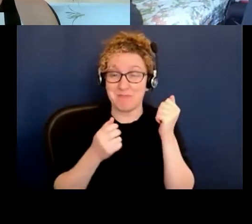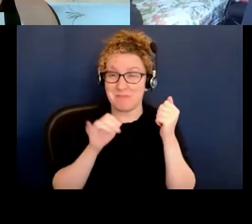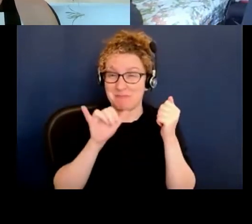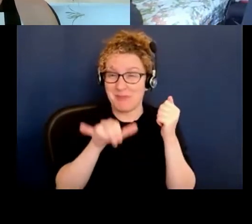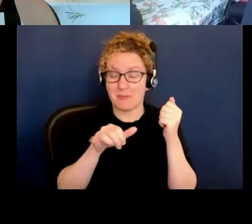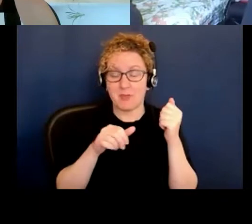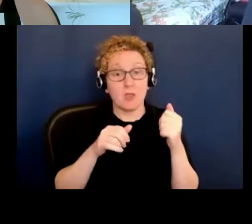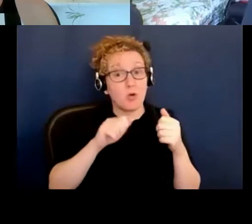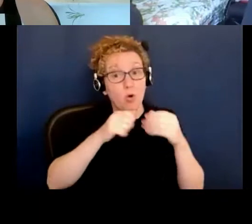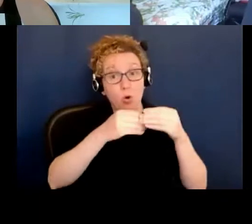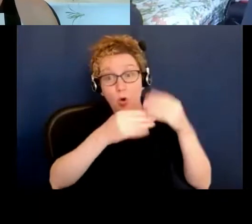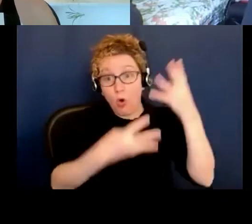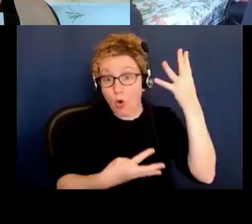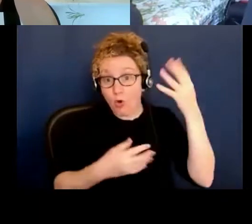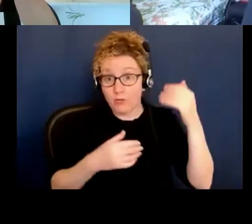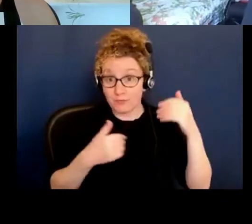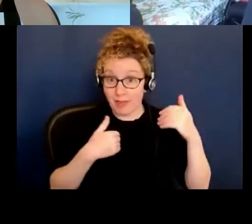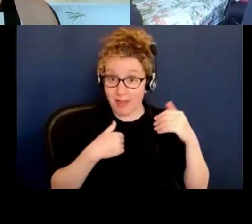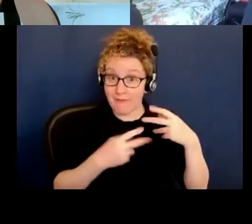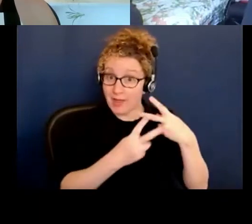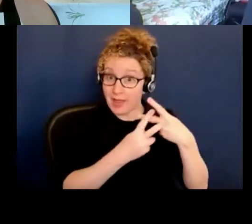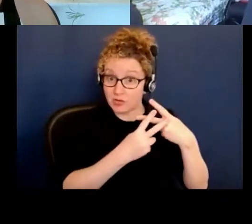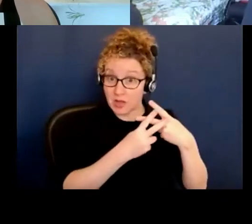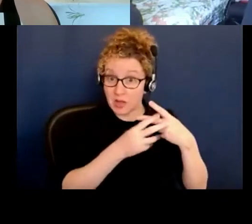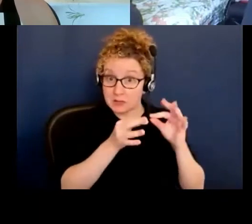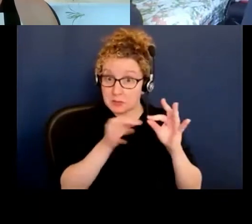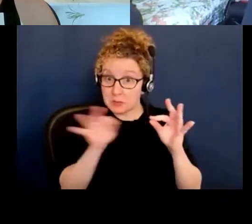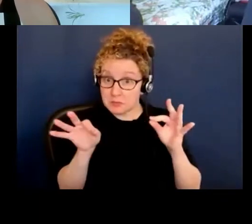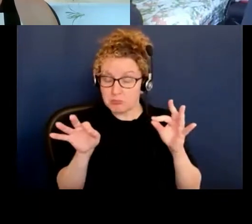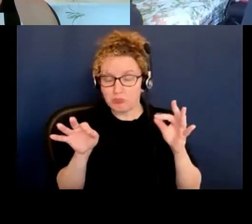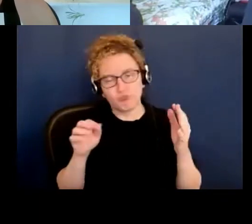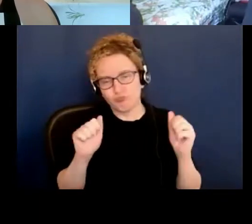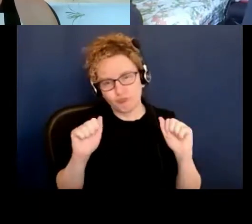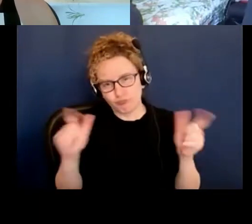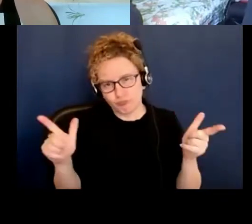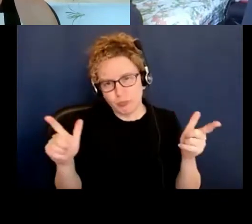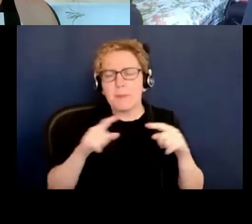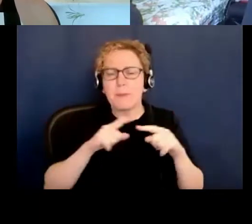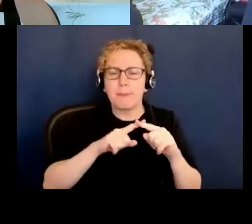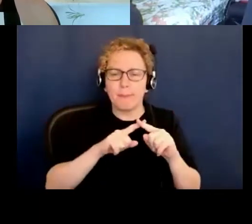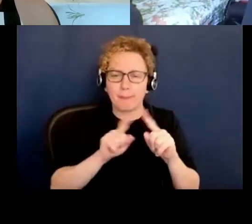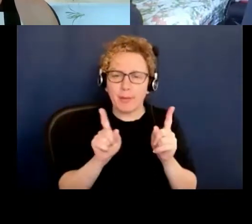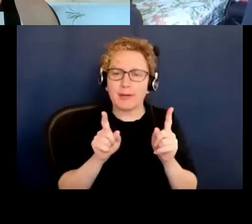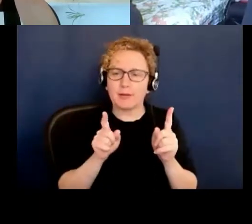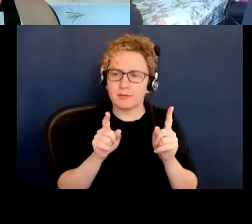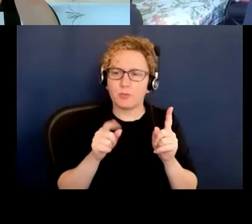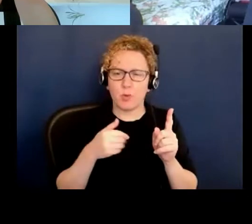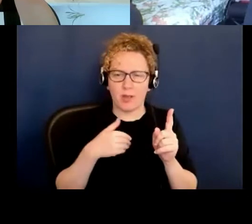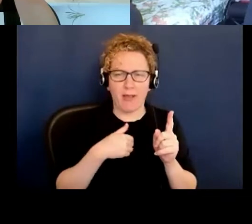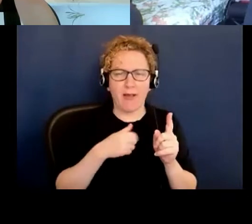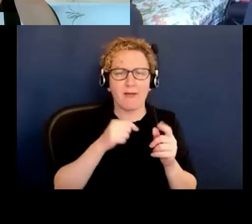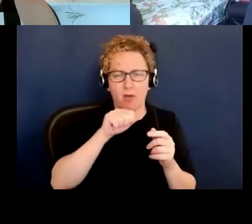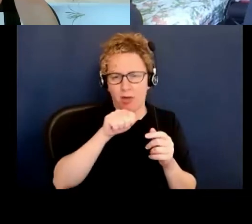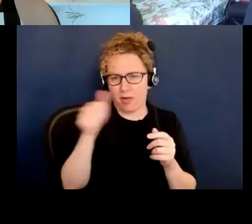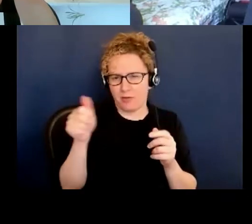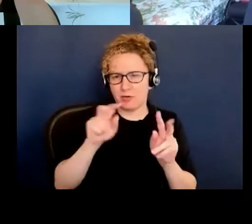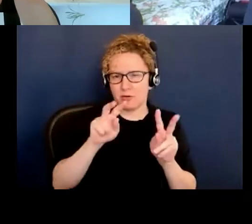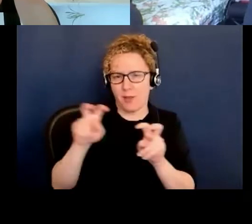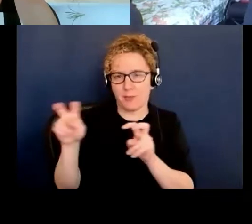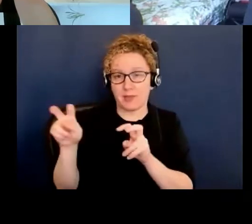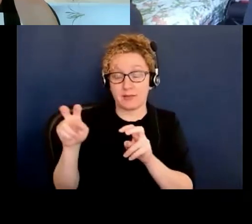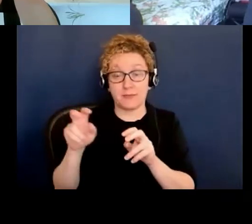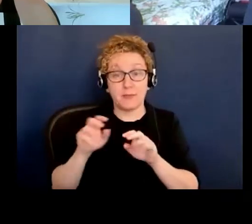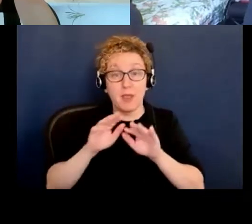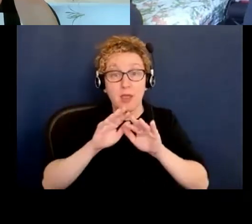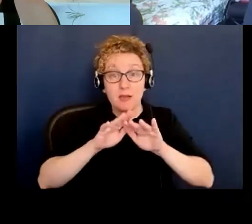them, but we do have other topics, as David, you've mentioned, such as diversity. We have